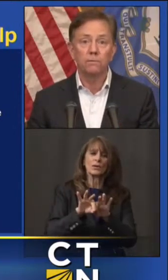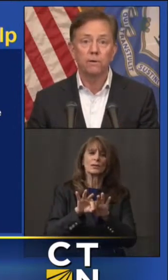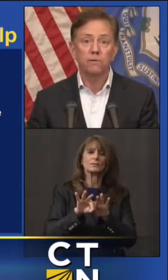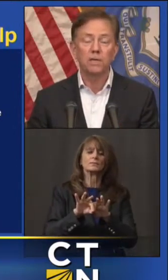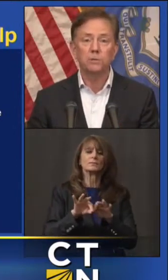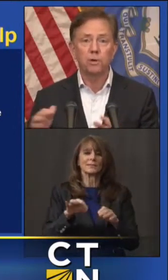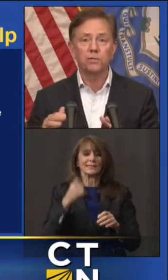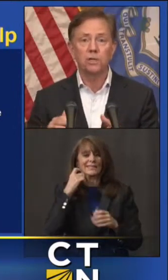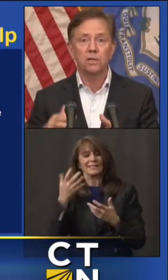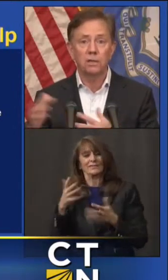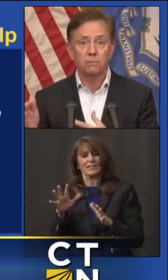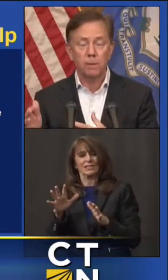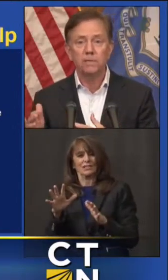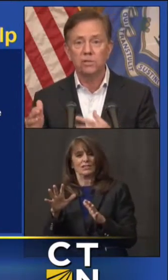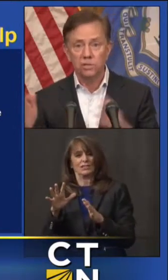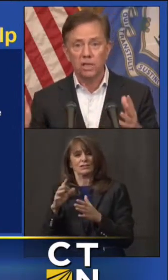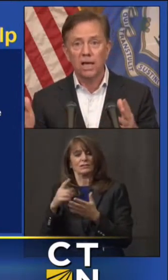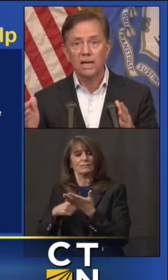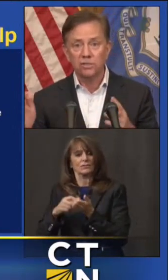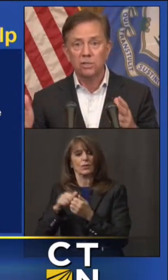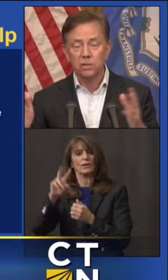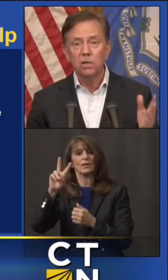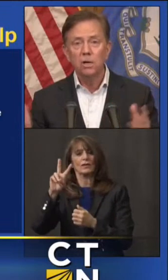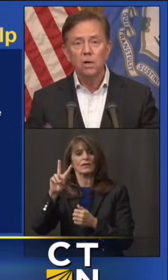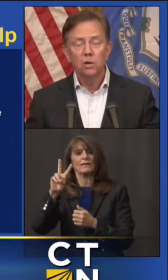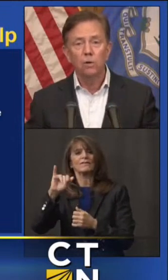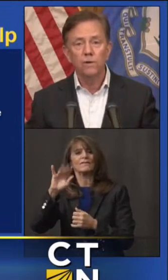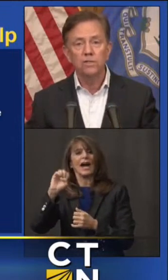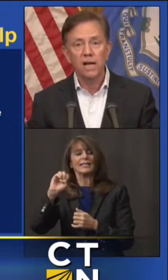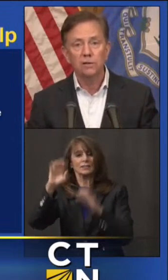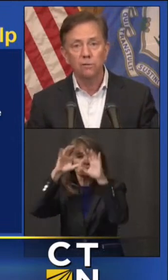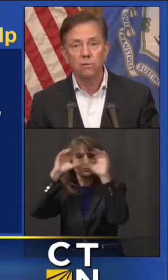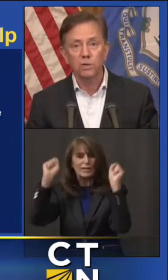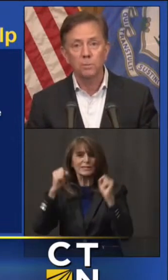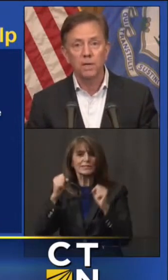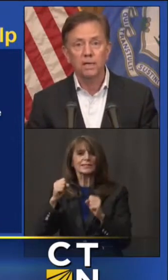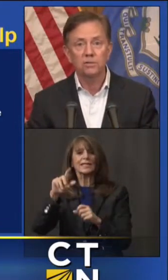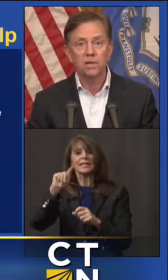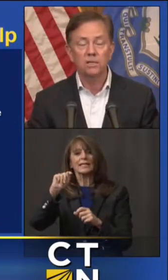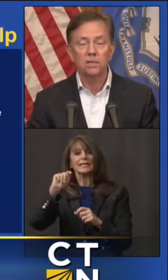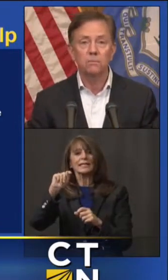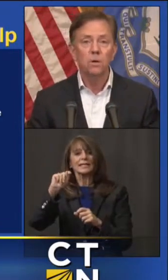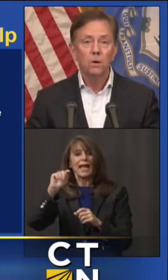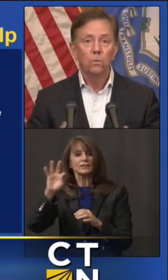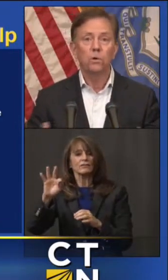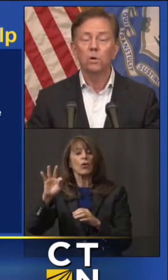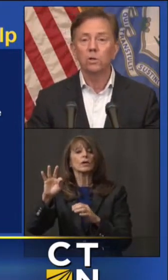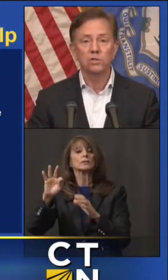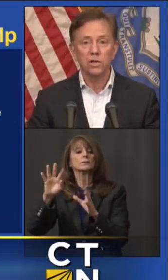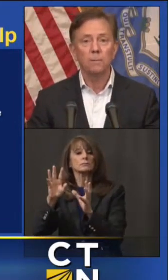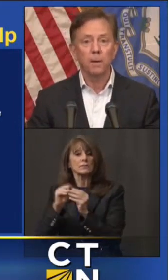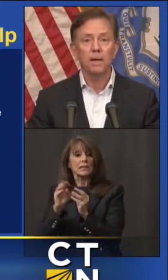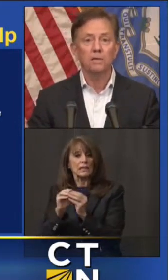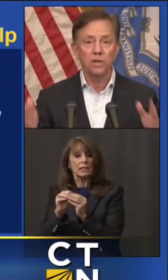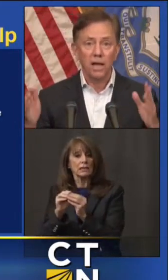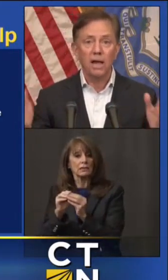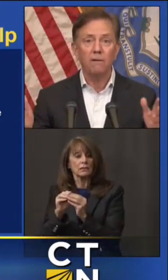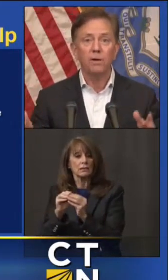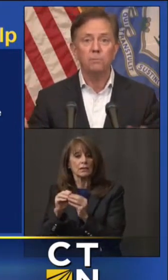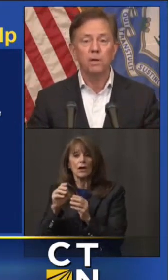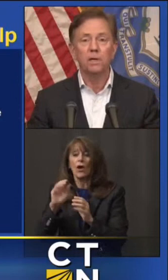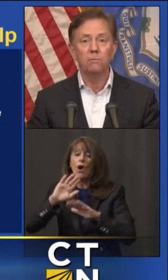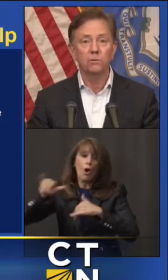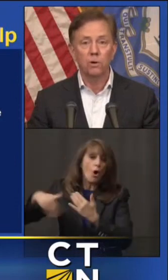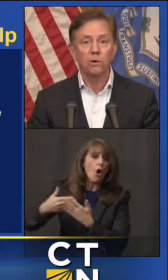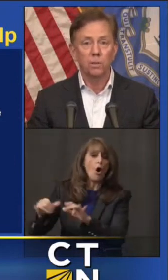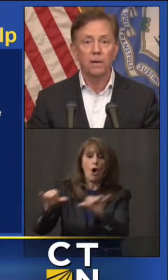of Vice President Pence's last COVID task force meetings, and we were all on the same page.